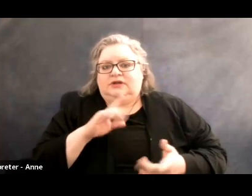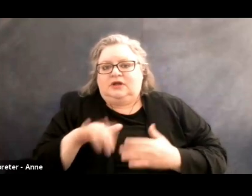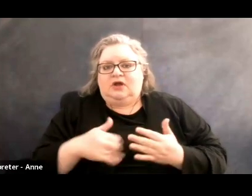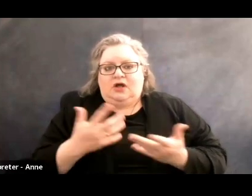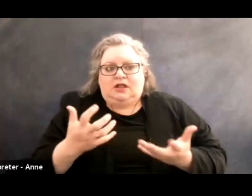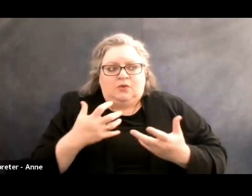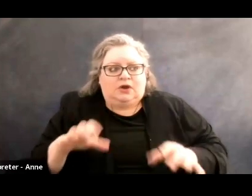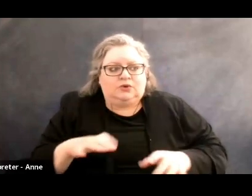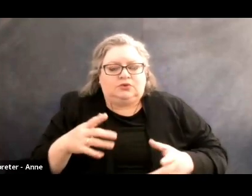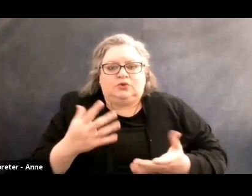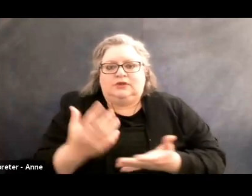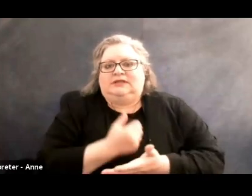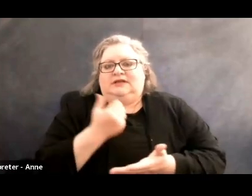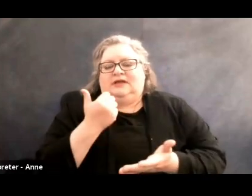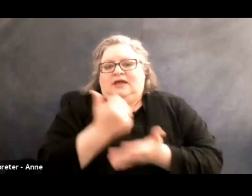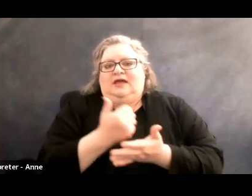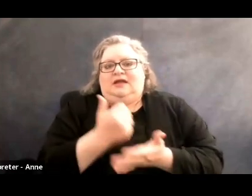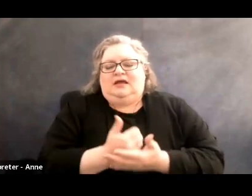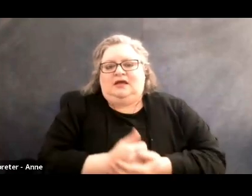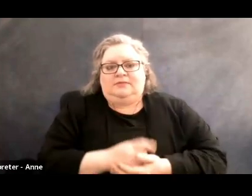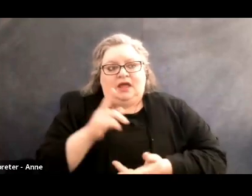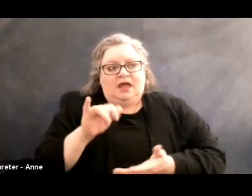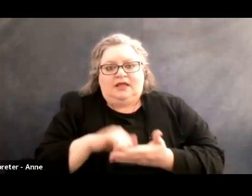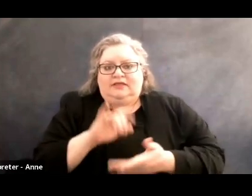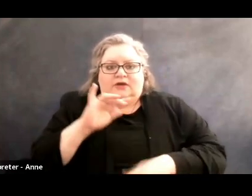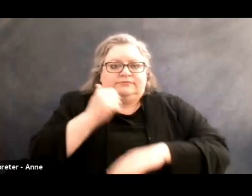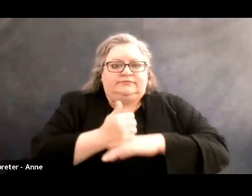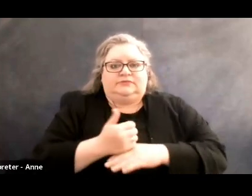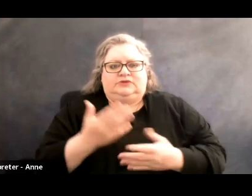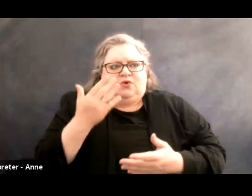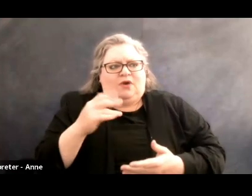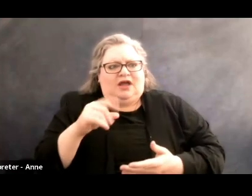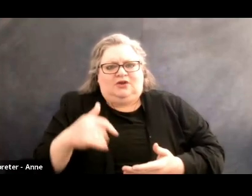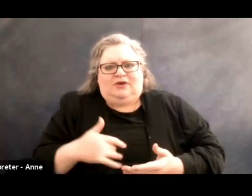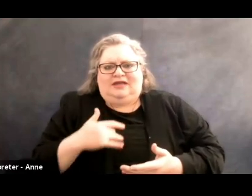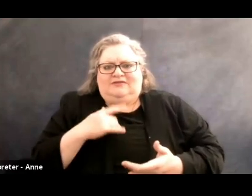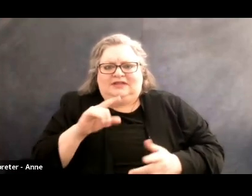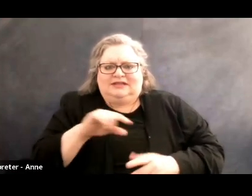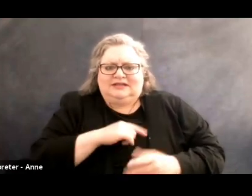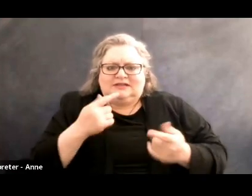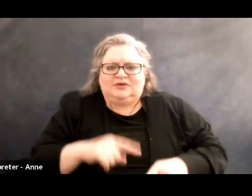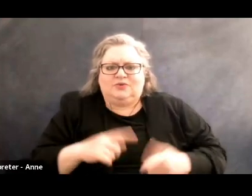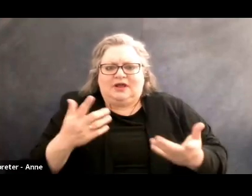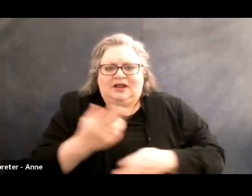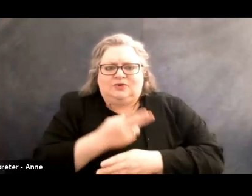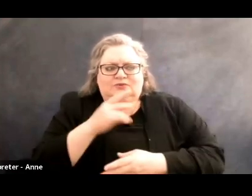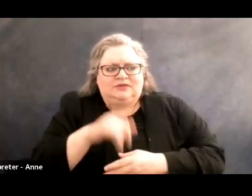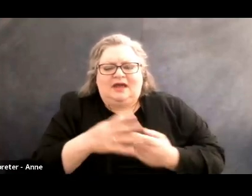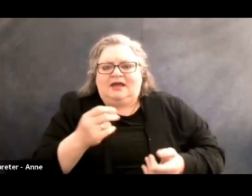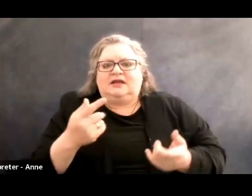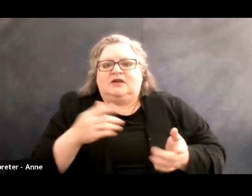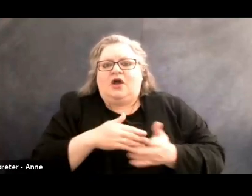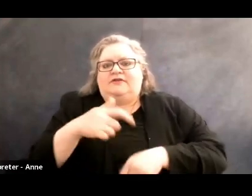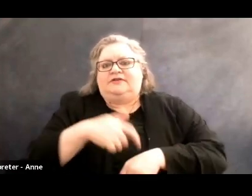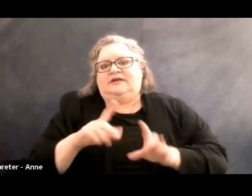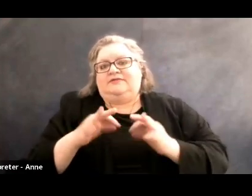help. And we have those in place. So why do I feel guilty when I use it? And oftentimes families